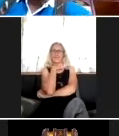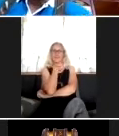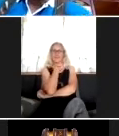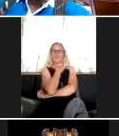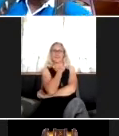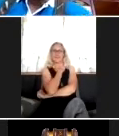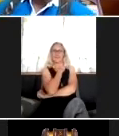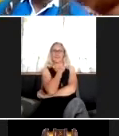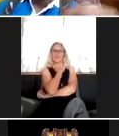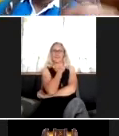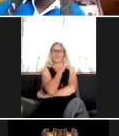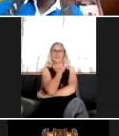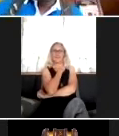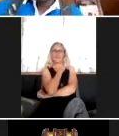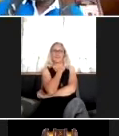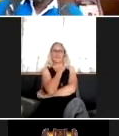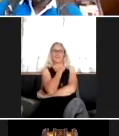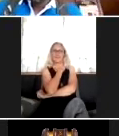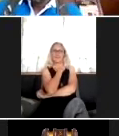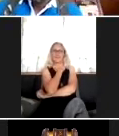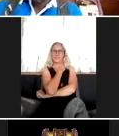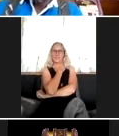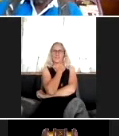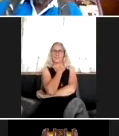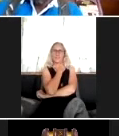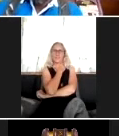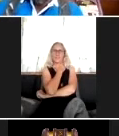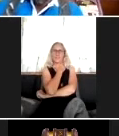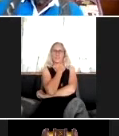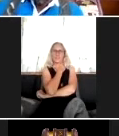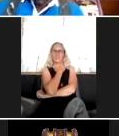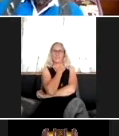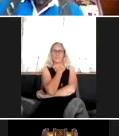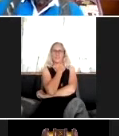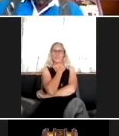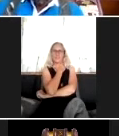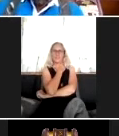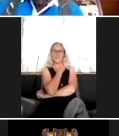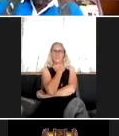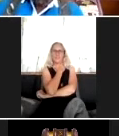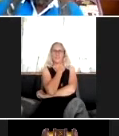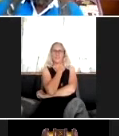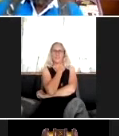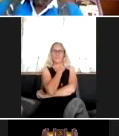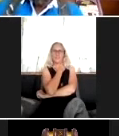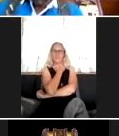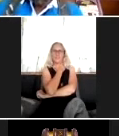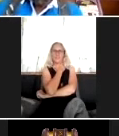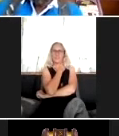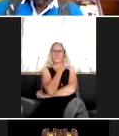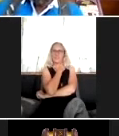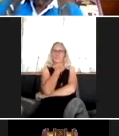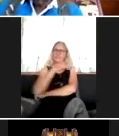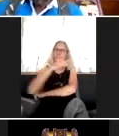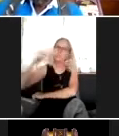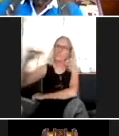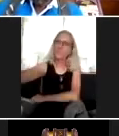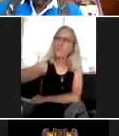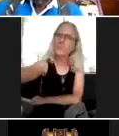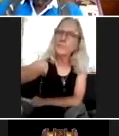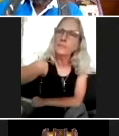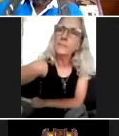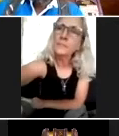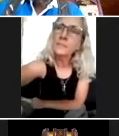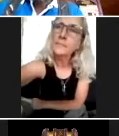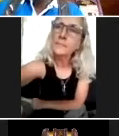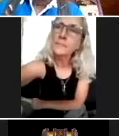10 verse 19, Jesus said, I give unto you power to tread on serpents and scorpions over all the power